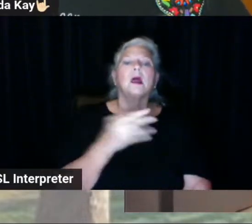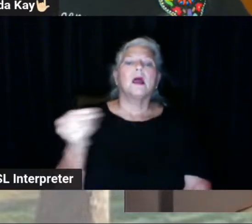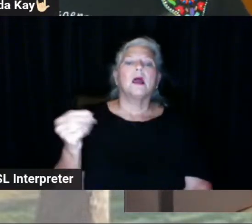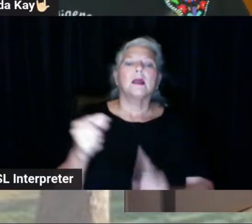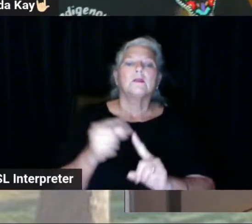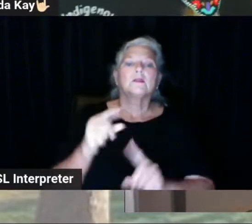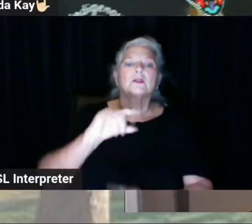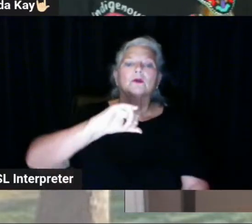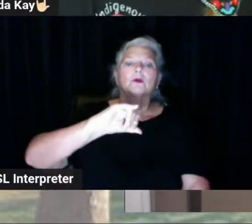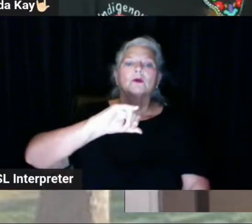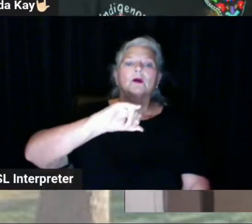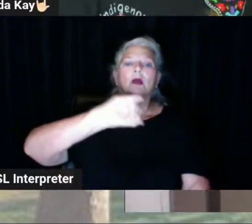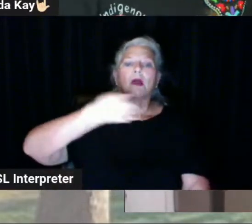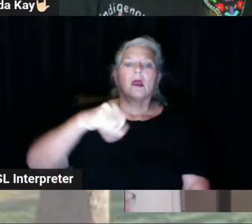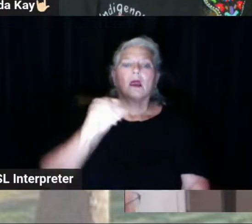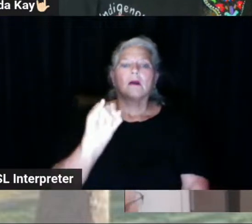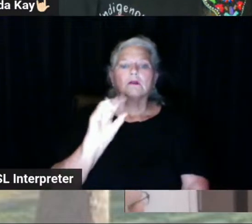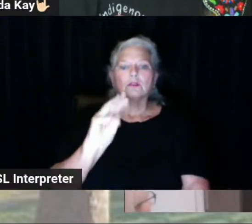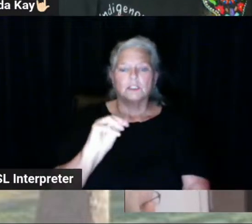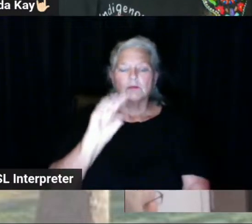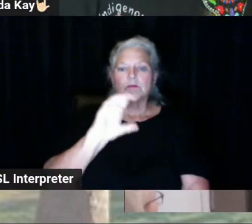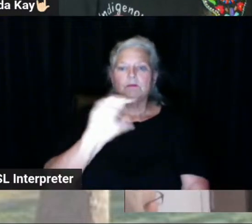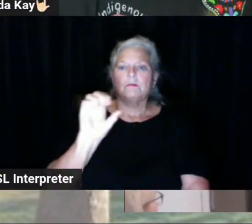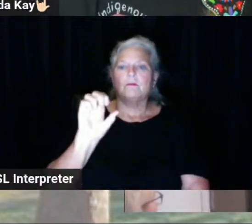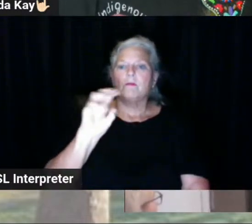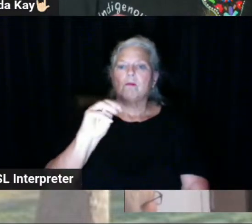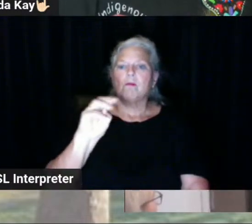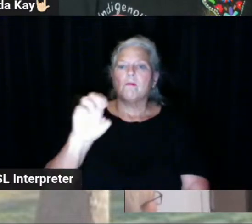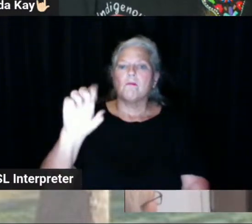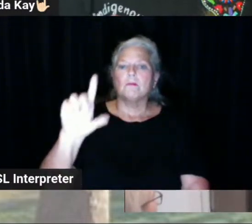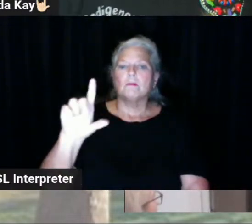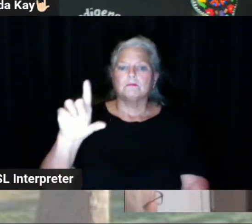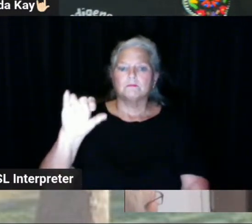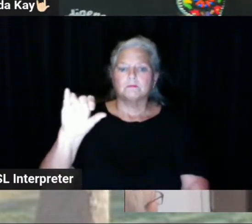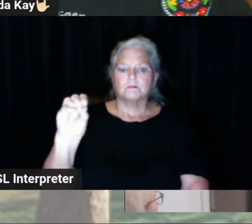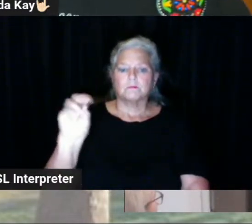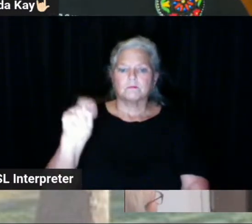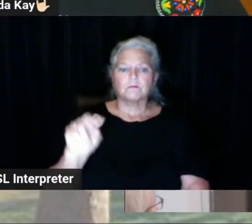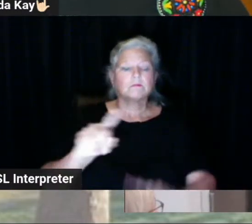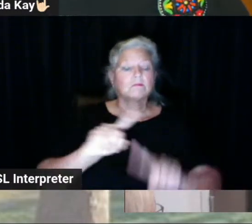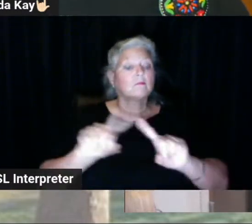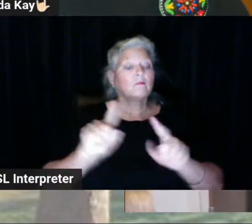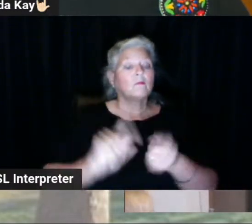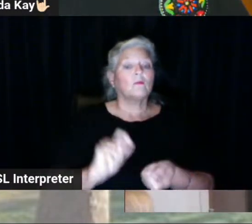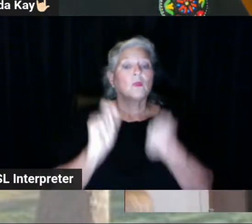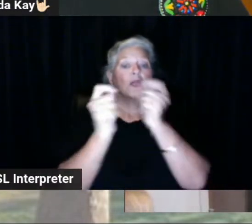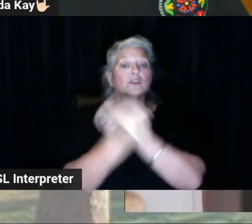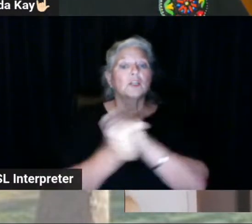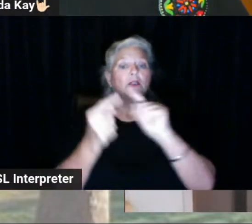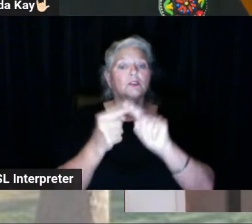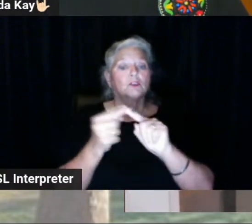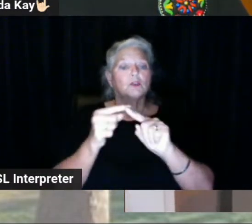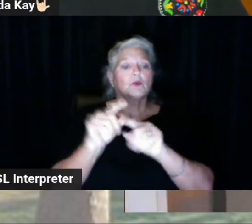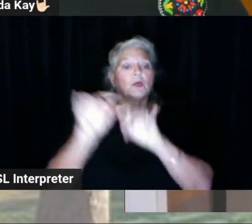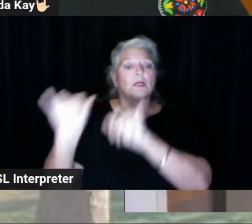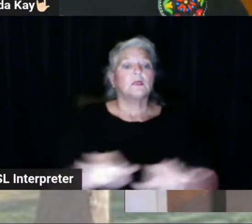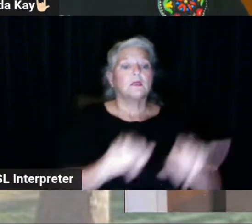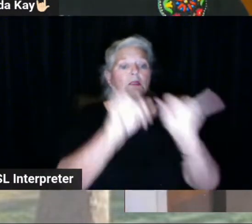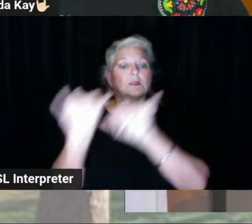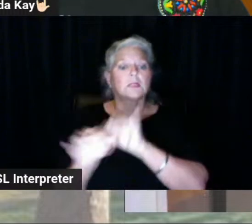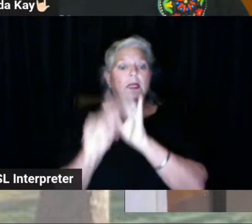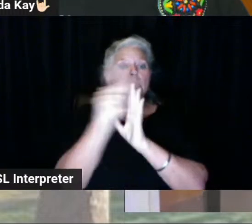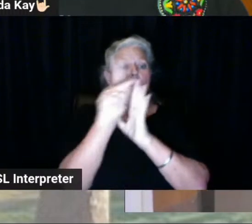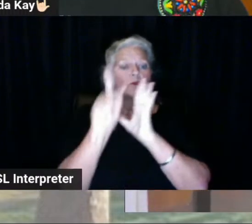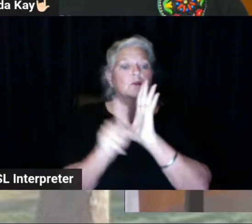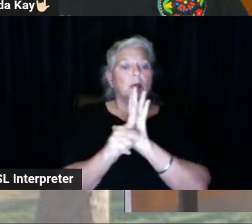from the Select Board Office for all of their work on this issue. However, the revision to the standards, policies, and ethics seems to have gotten a little